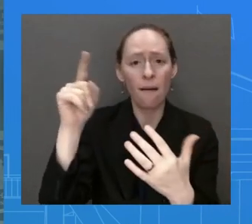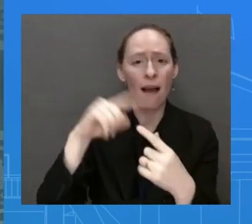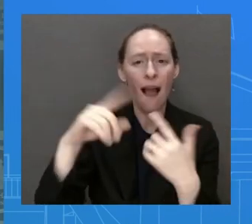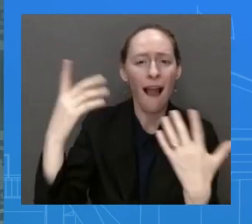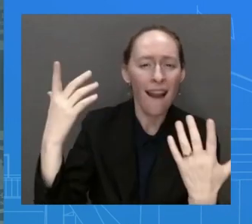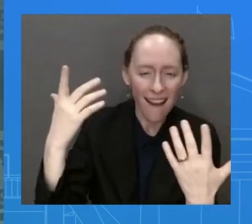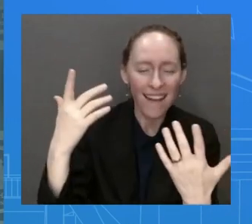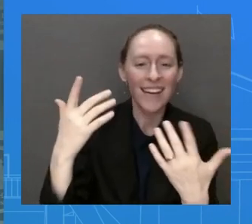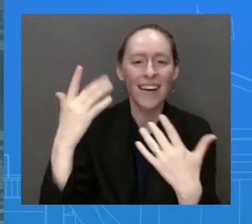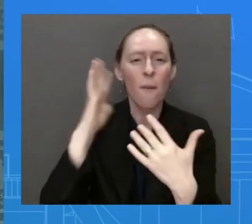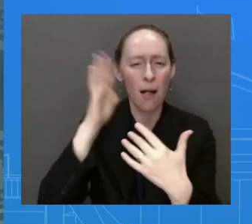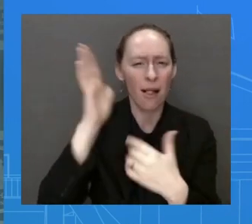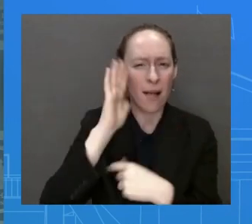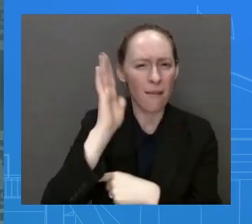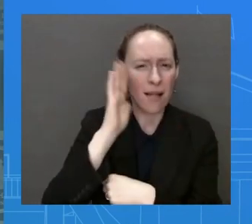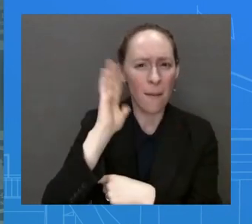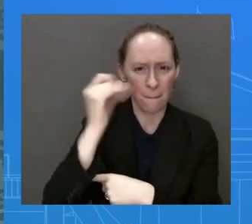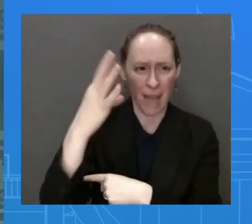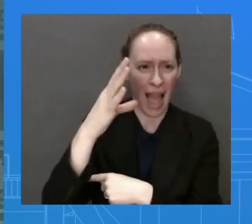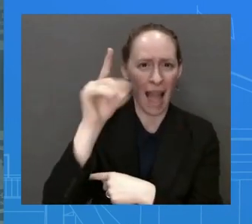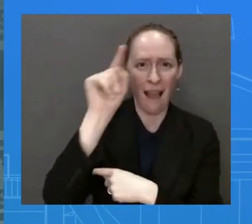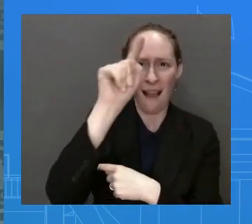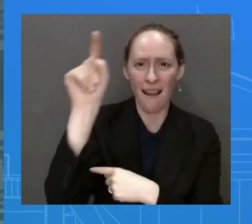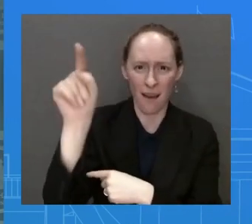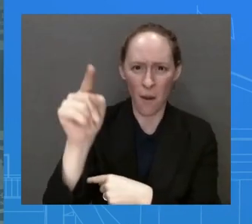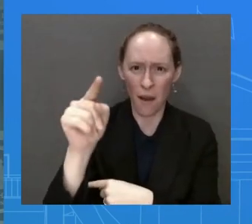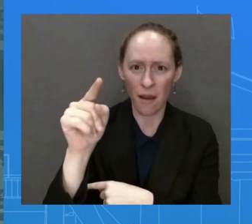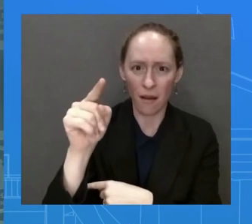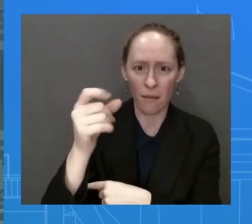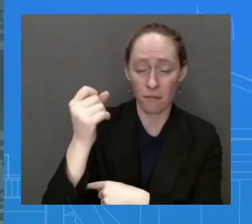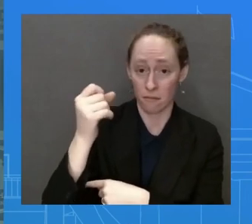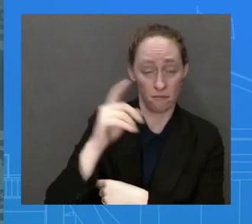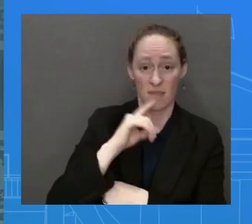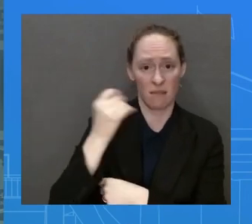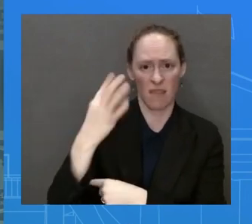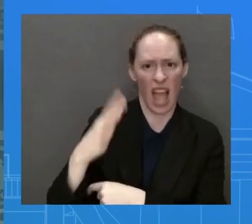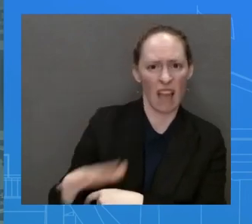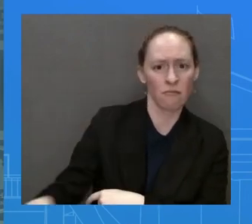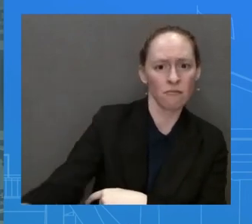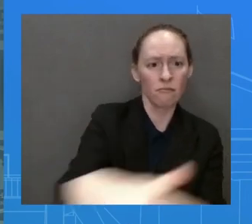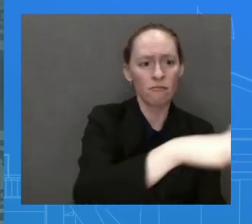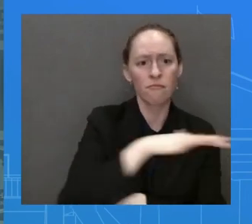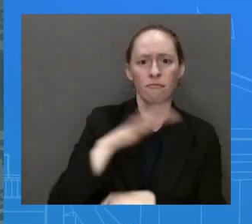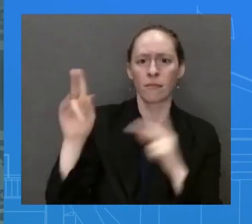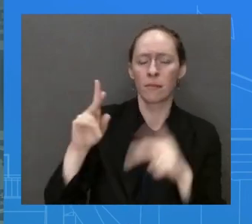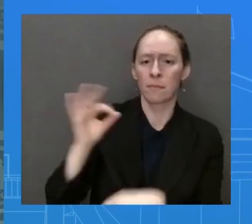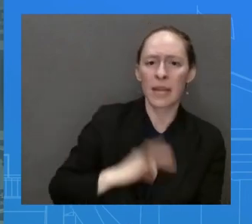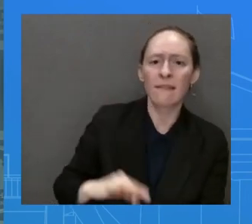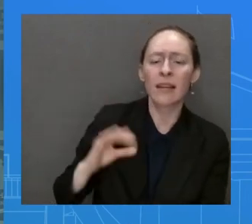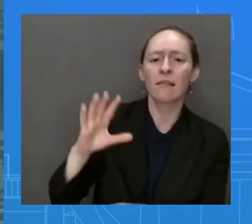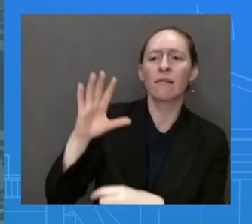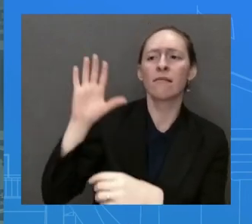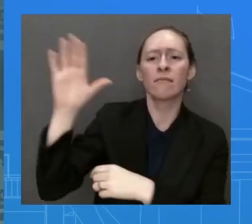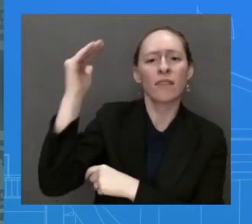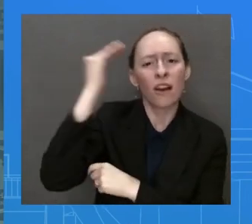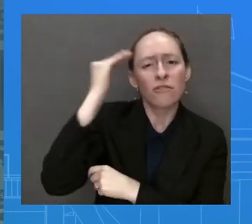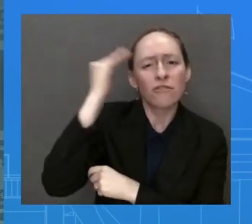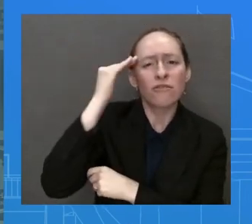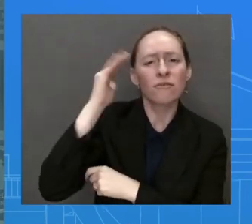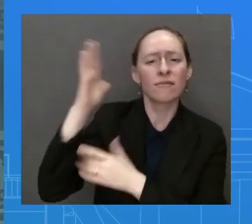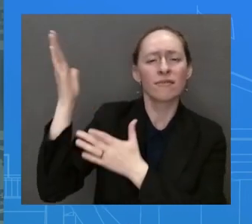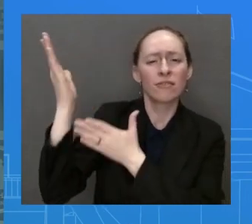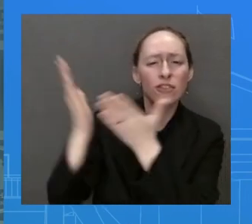that dream, his sacrifice and service, so I am eternally grateful for that. As Karine